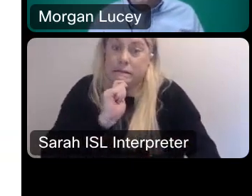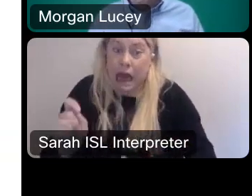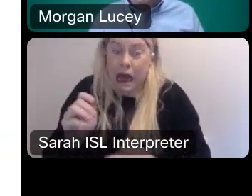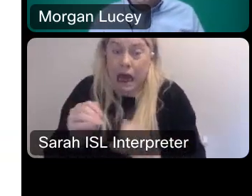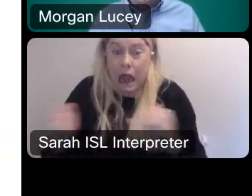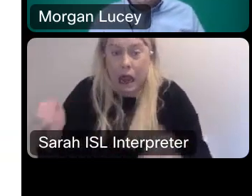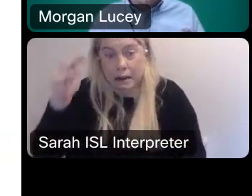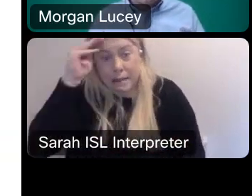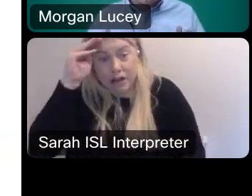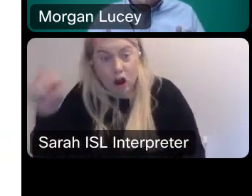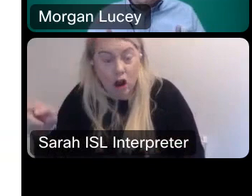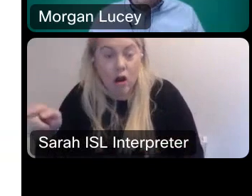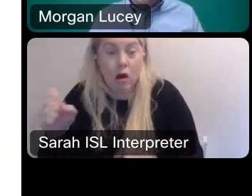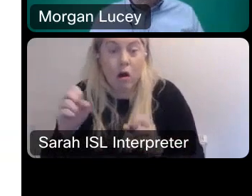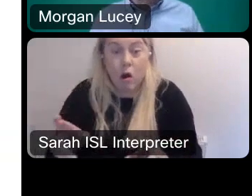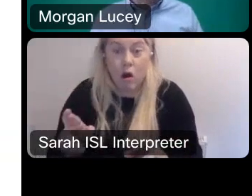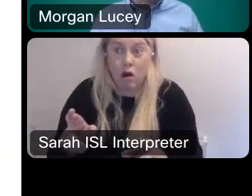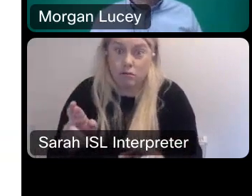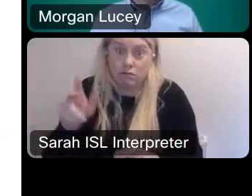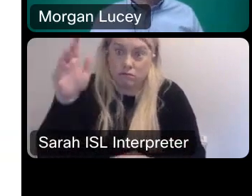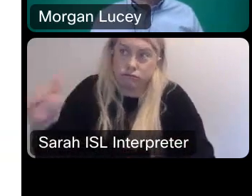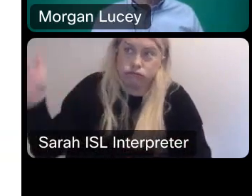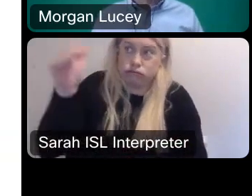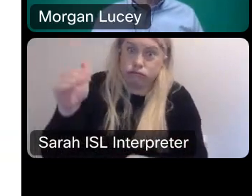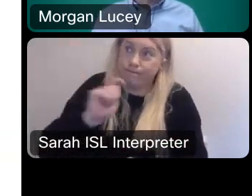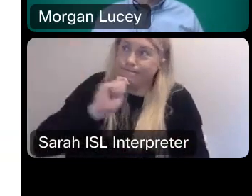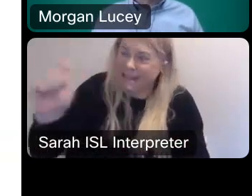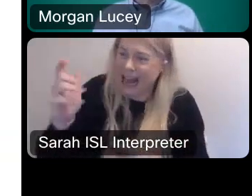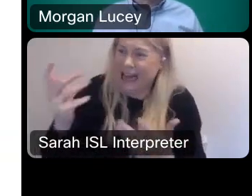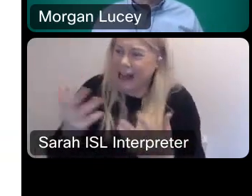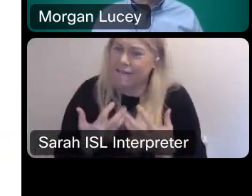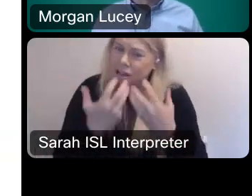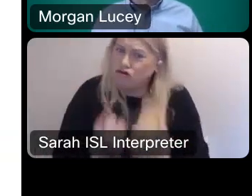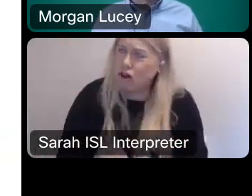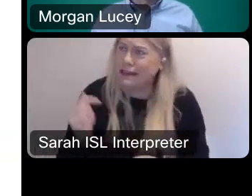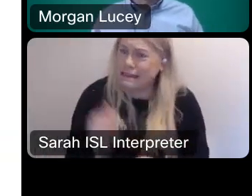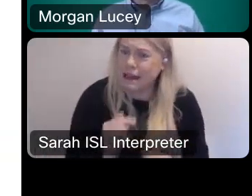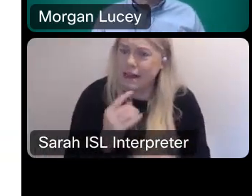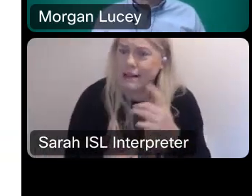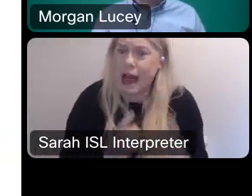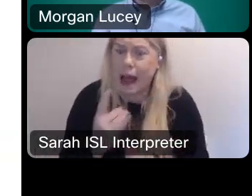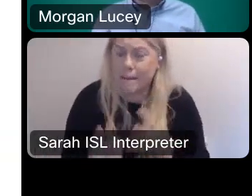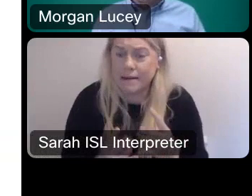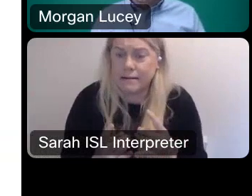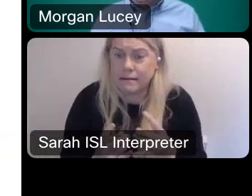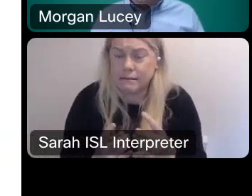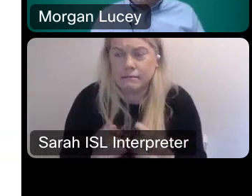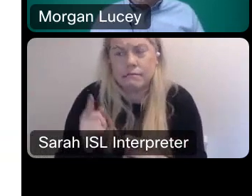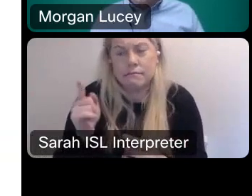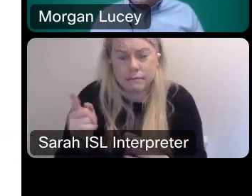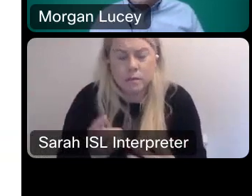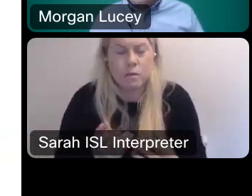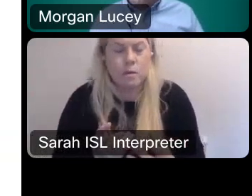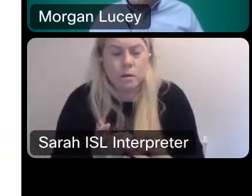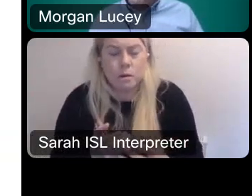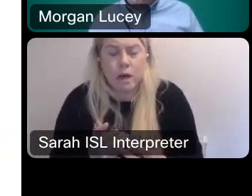or as a person in a lead position that they're experiencing stress because of this, there are a couple of legal obligations that